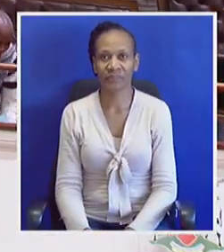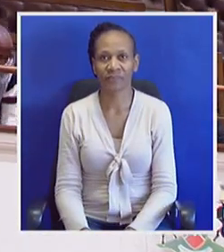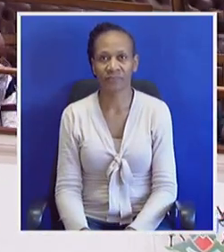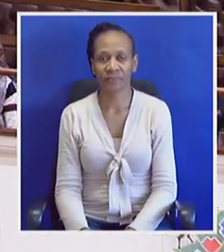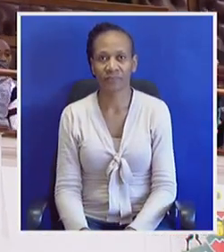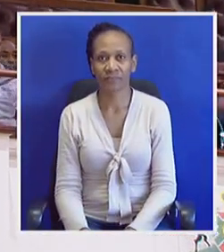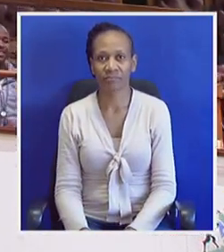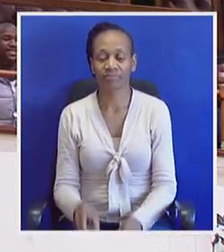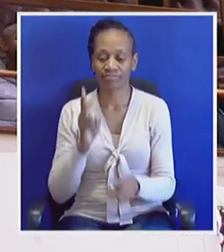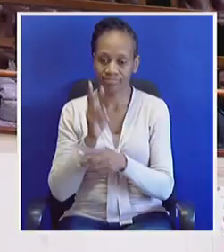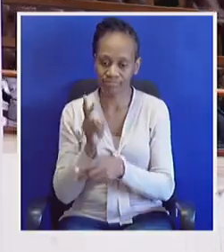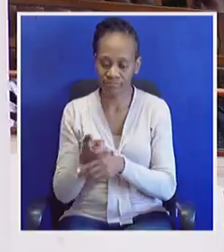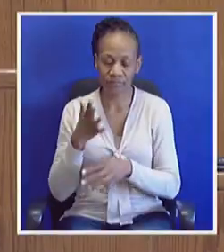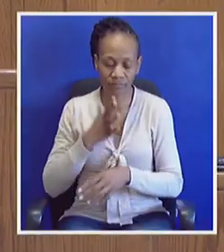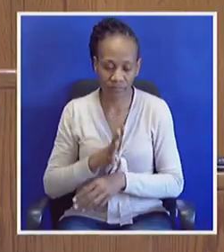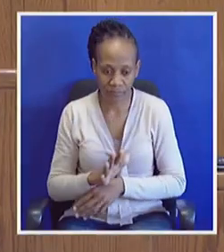I also wish to